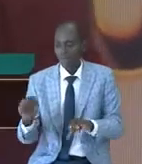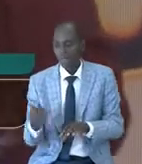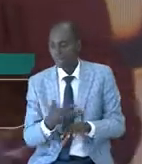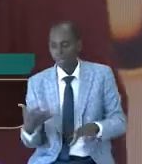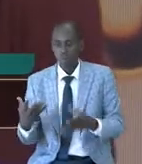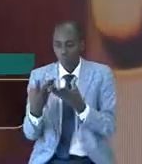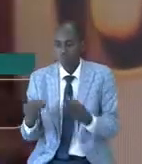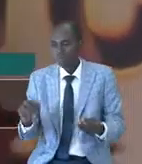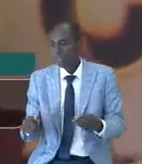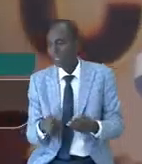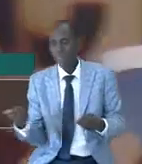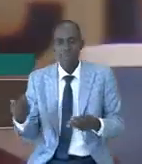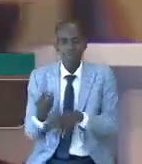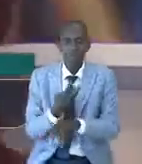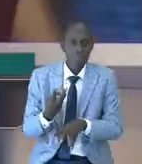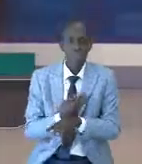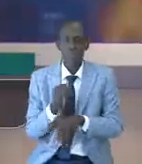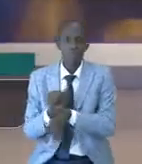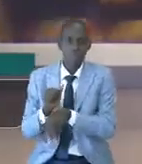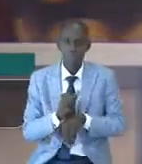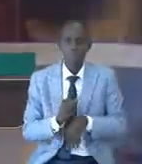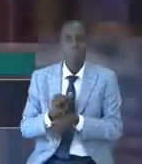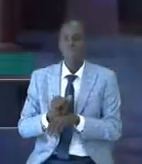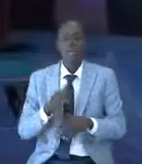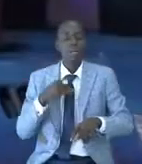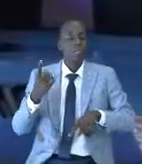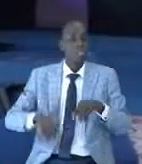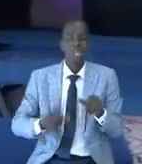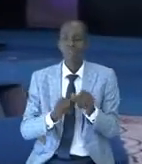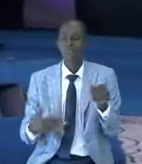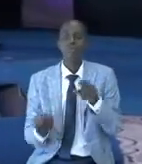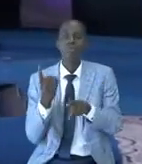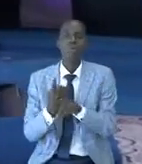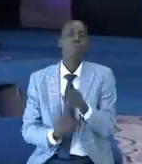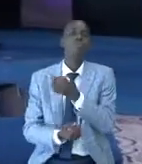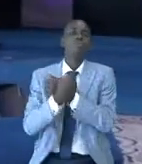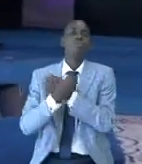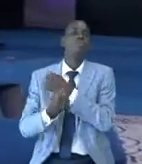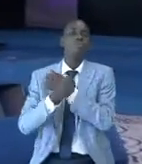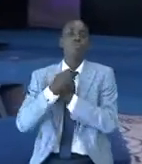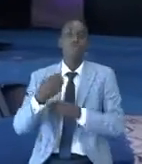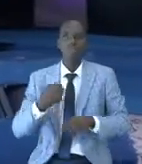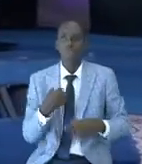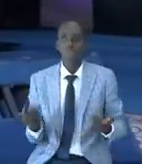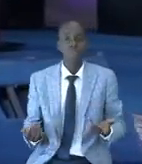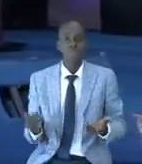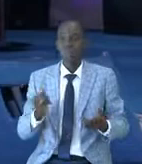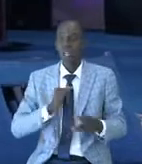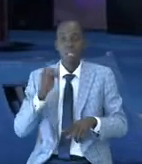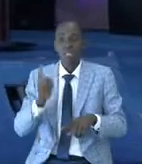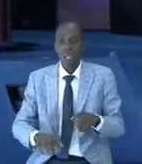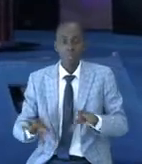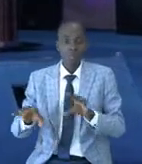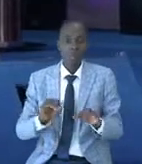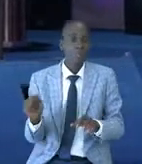it quadratic equation. I don't know how to solve that. Everything conquered you. Chemistry conquered you. You couldn't balance anything.